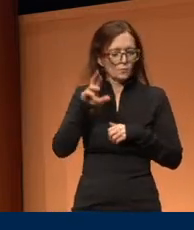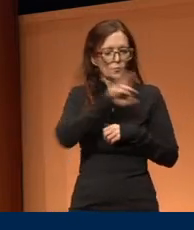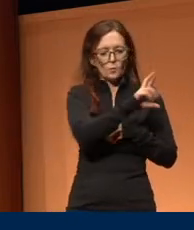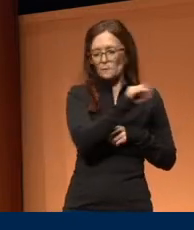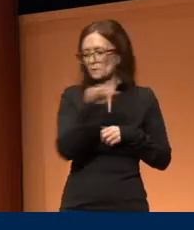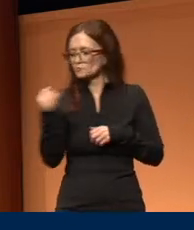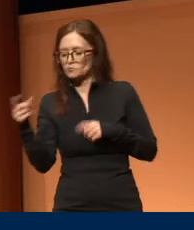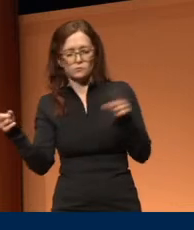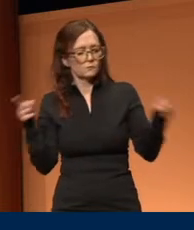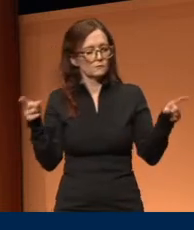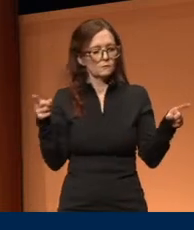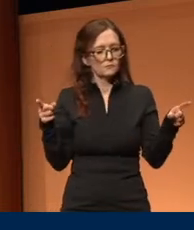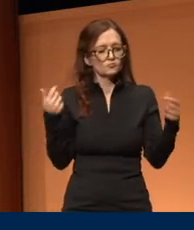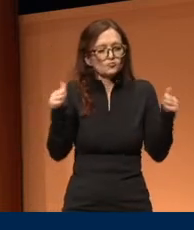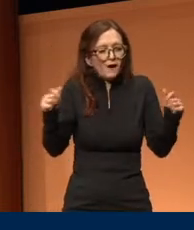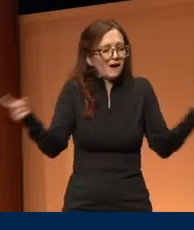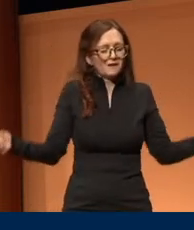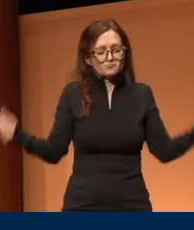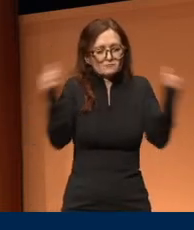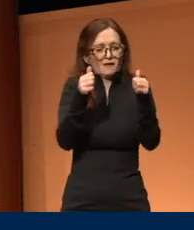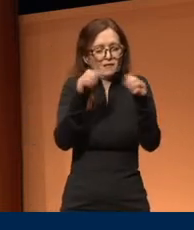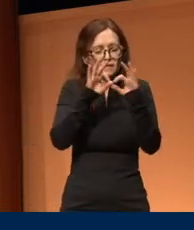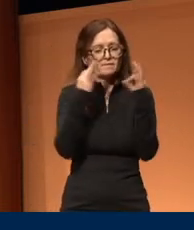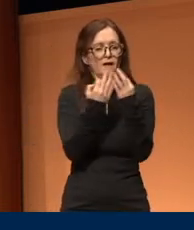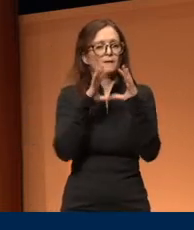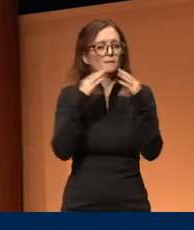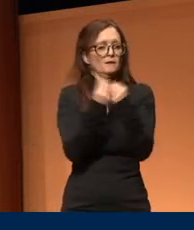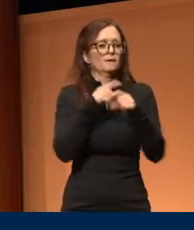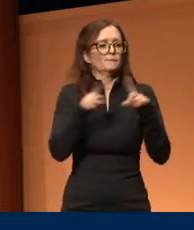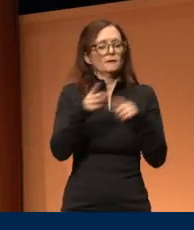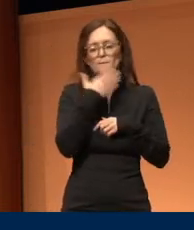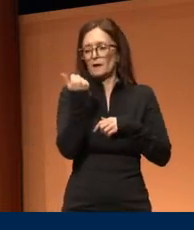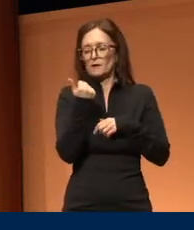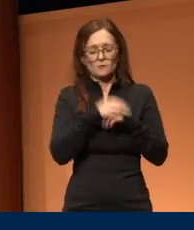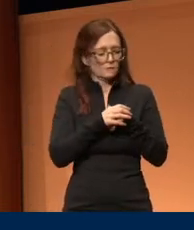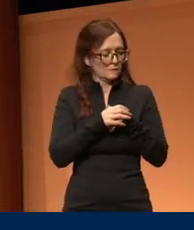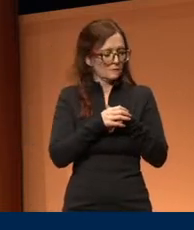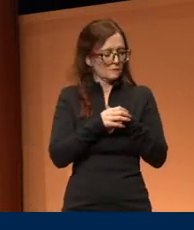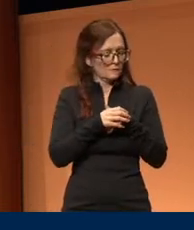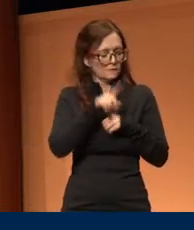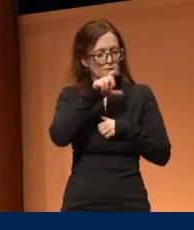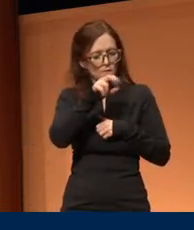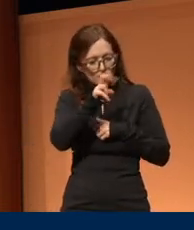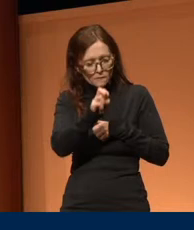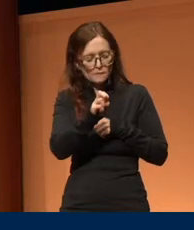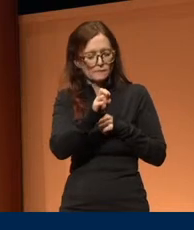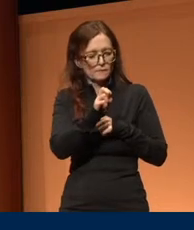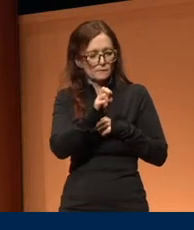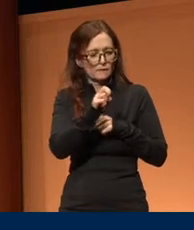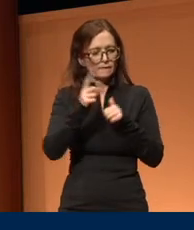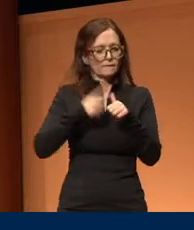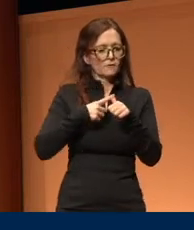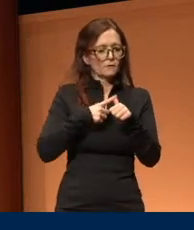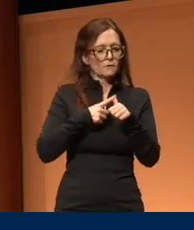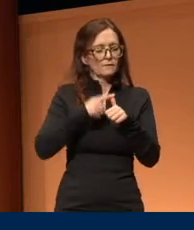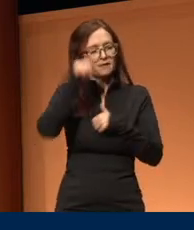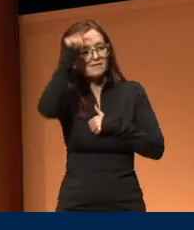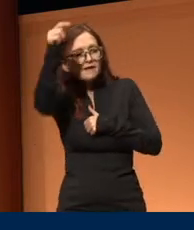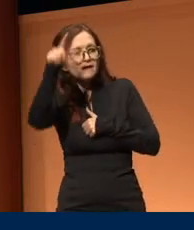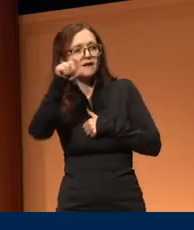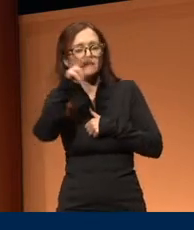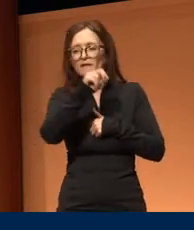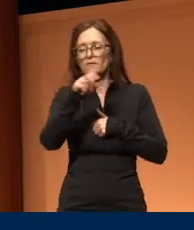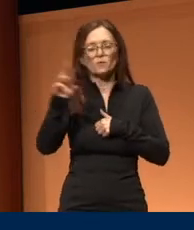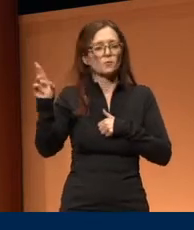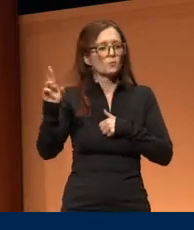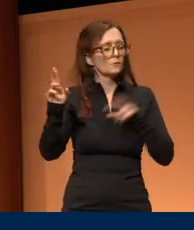finally brings the families together. A better alternative would have been to let love flourish. First, theoretic love between Romeo